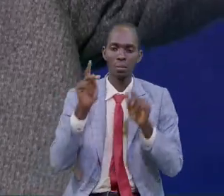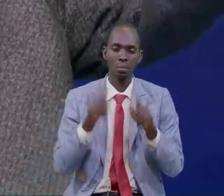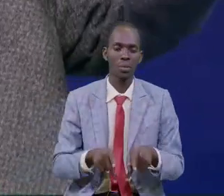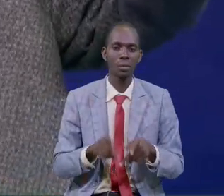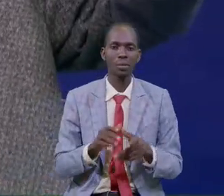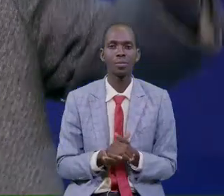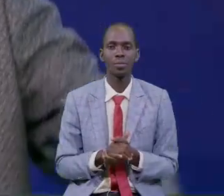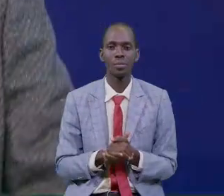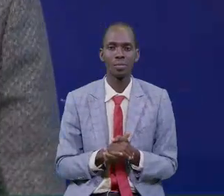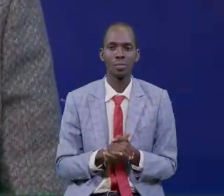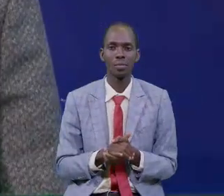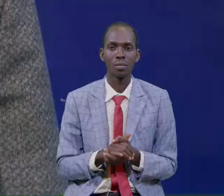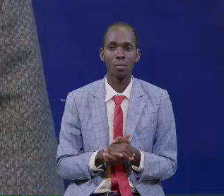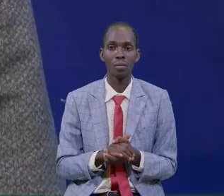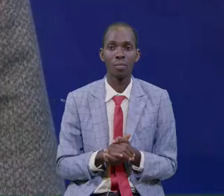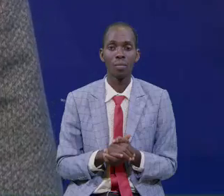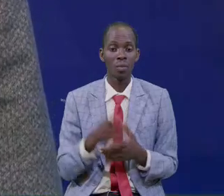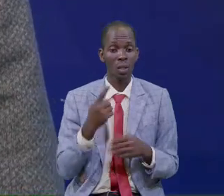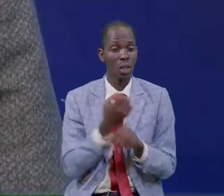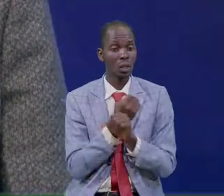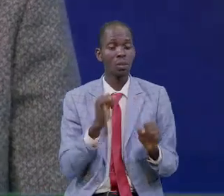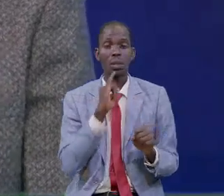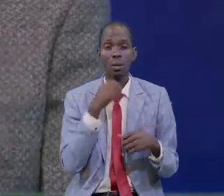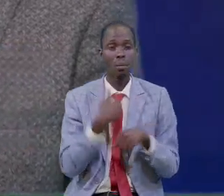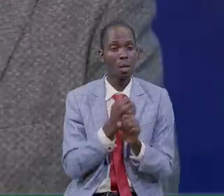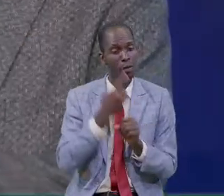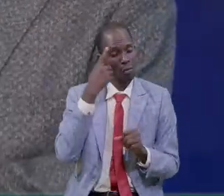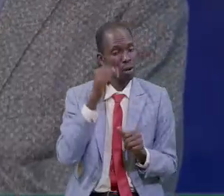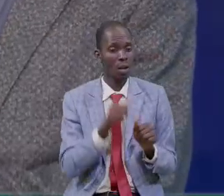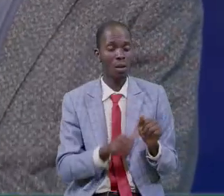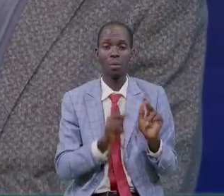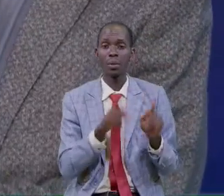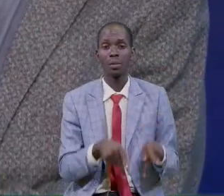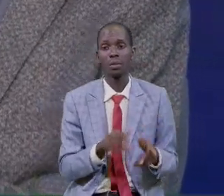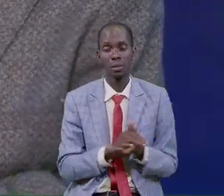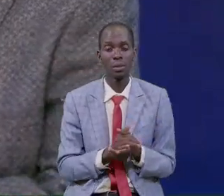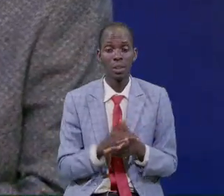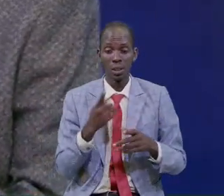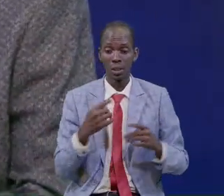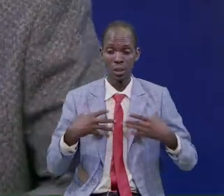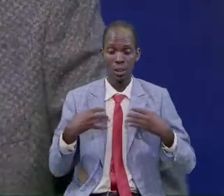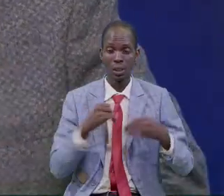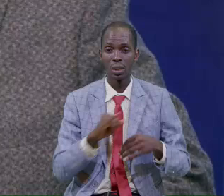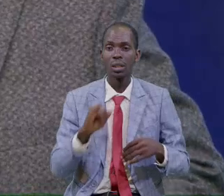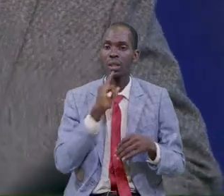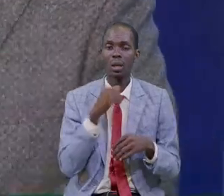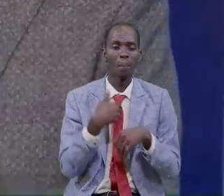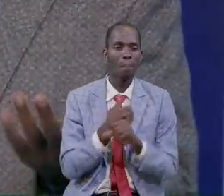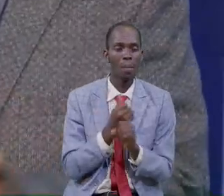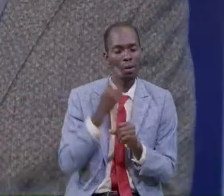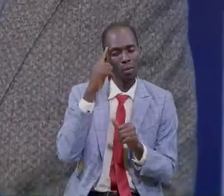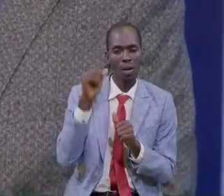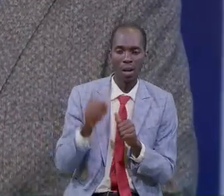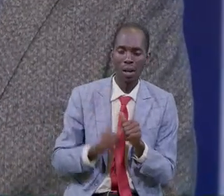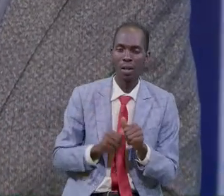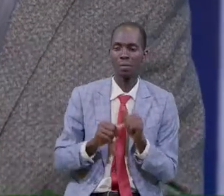The salvation is meant for every creature. The healing is meant for every creature.